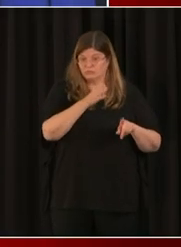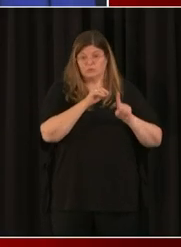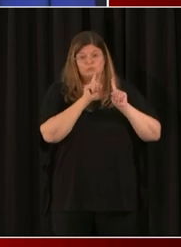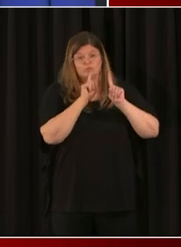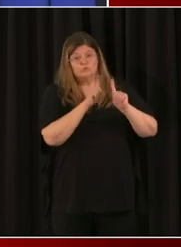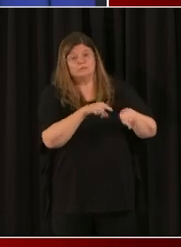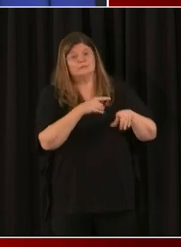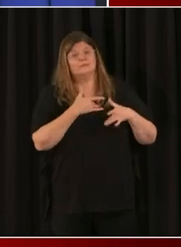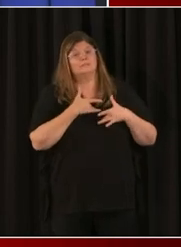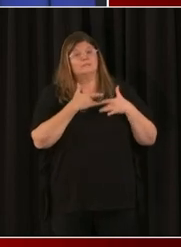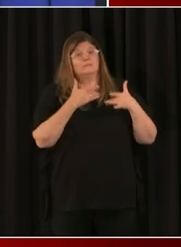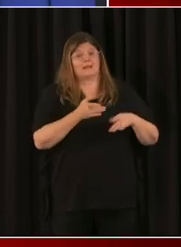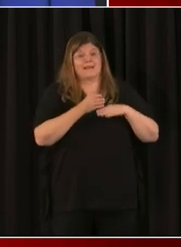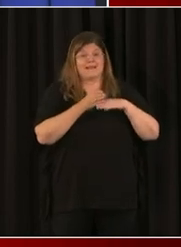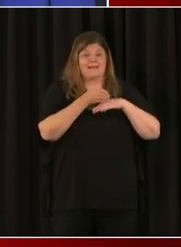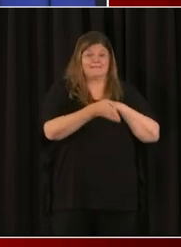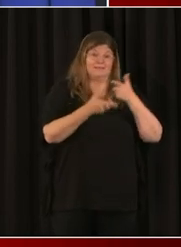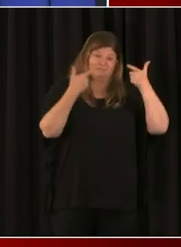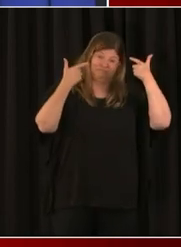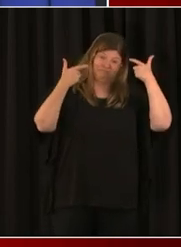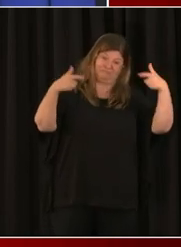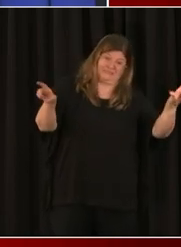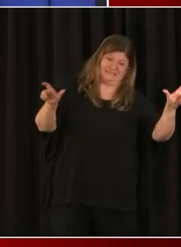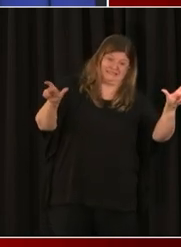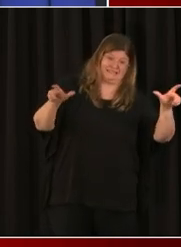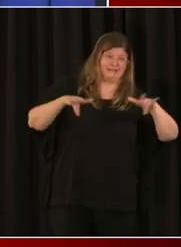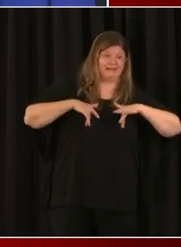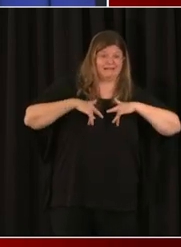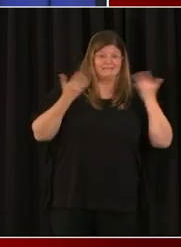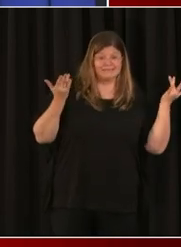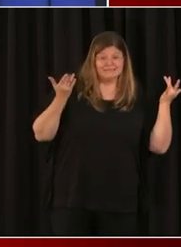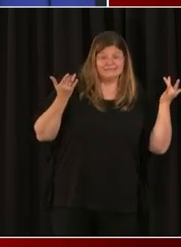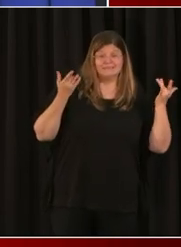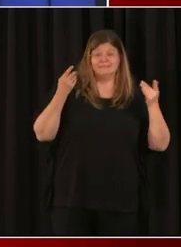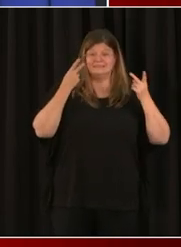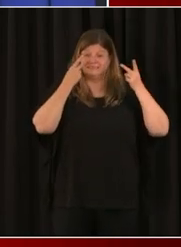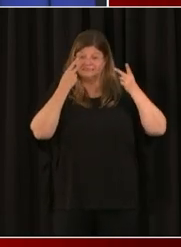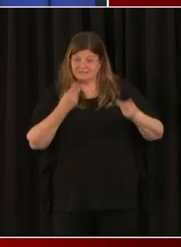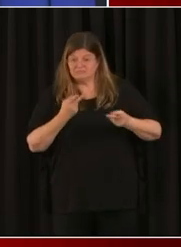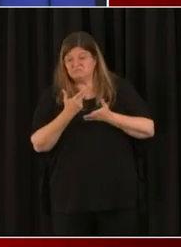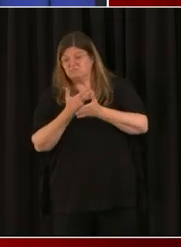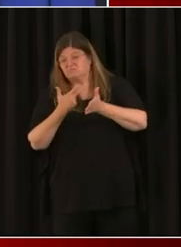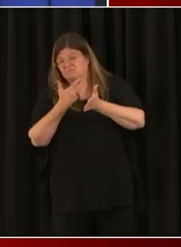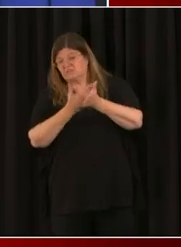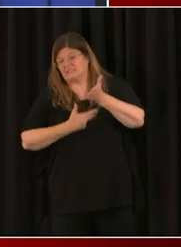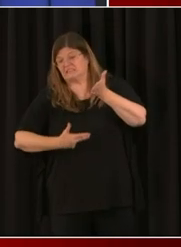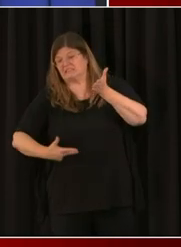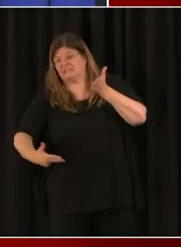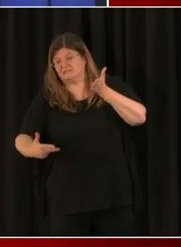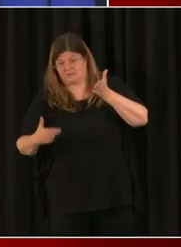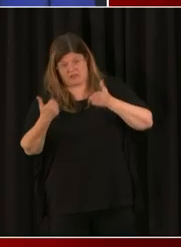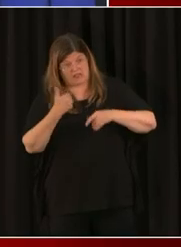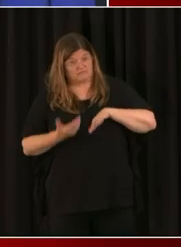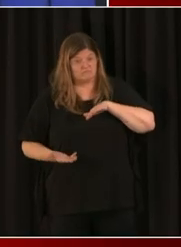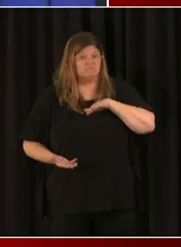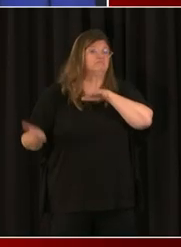it. Usually after a major or sentinel event, we see about 3 weeks after that any rise or increase in cases.